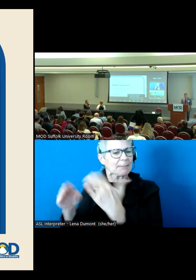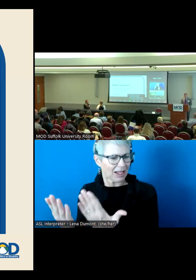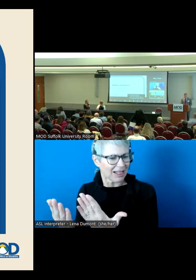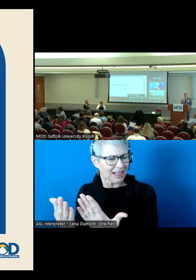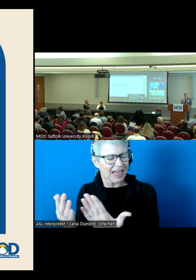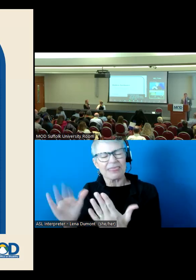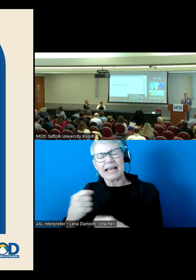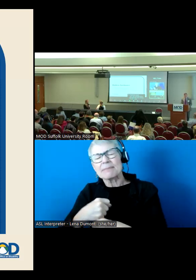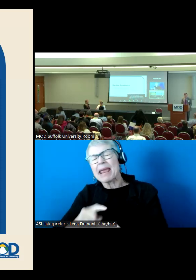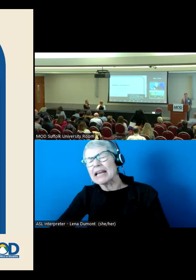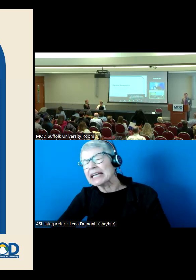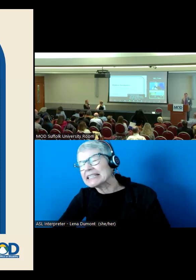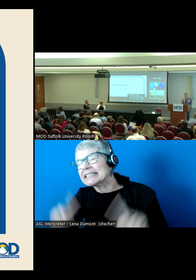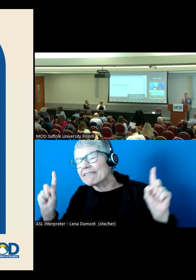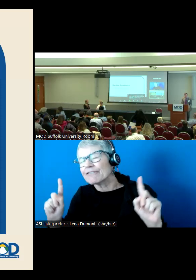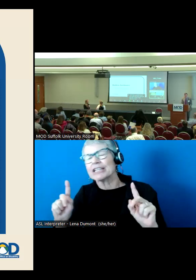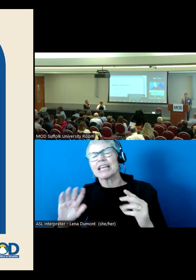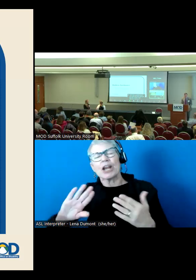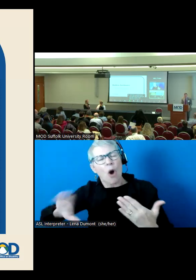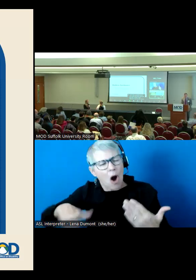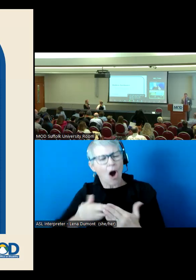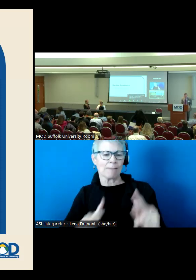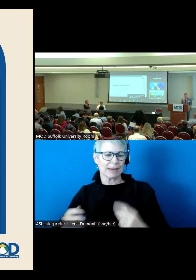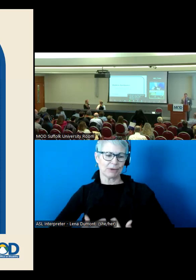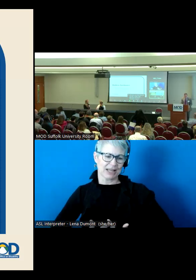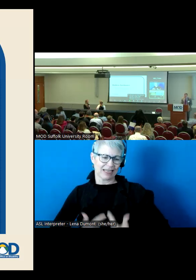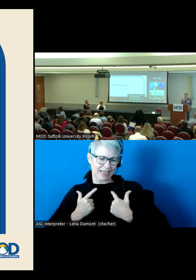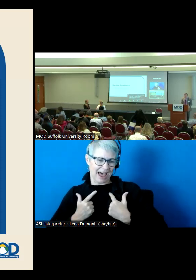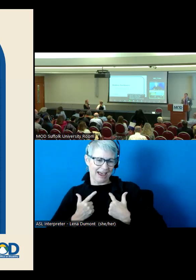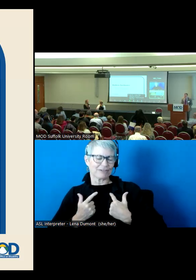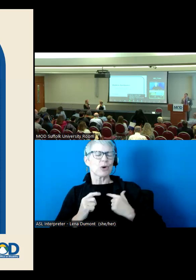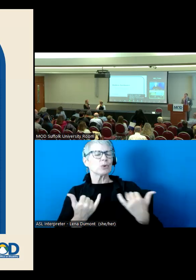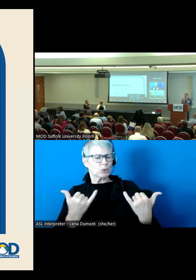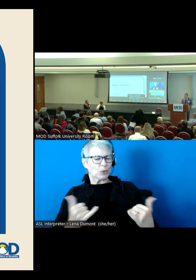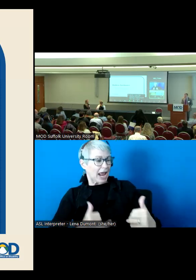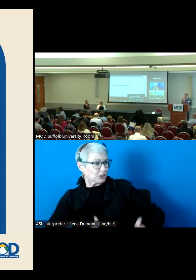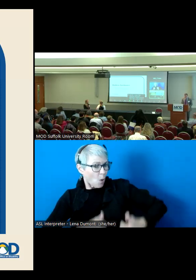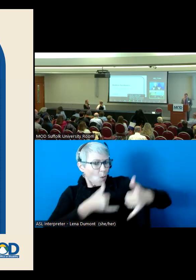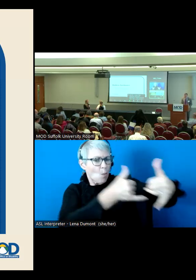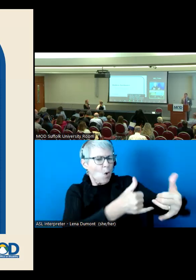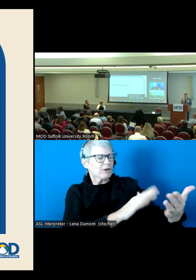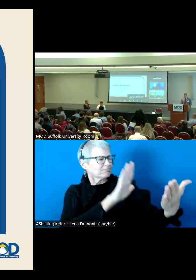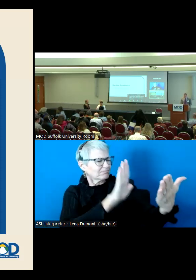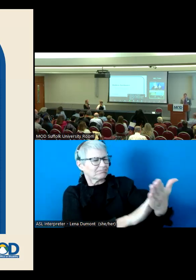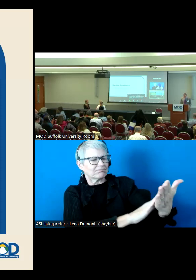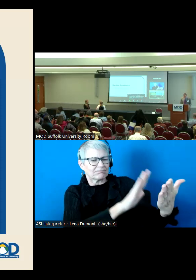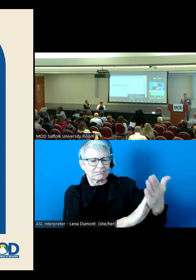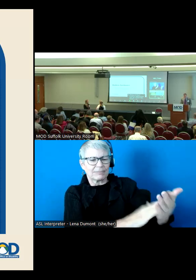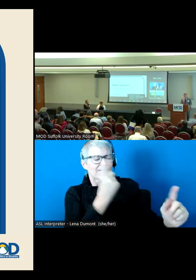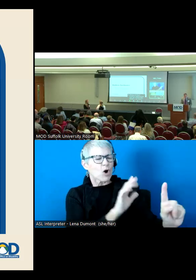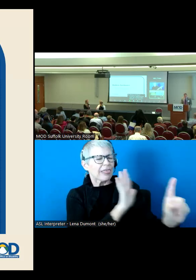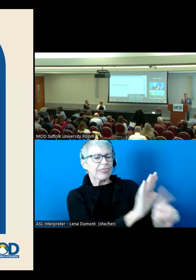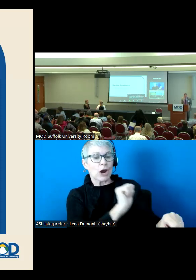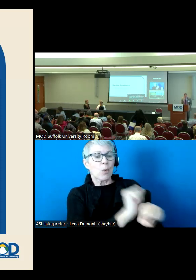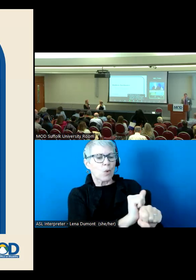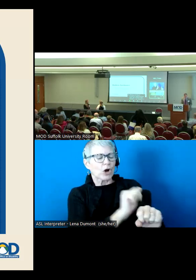of thousands of people across the region, and I commend today's awardees for their resilience and persistence. Thank you. Pressure can